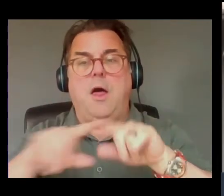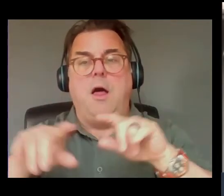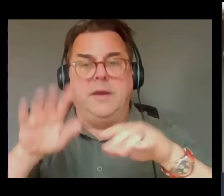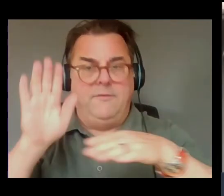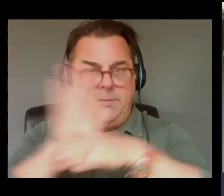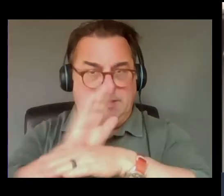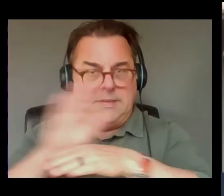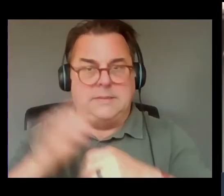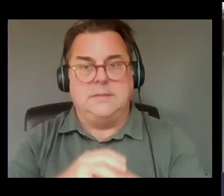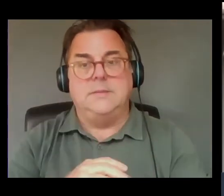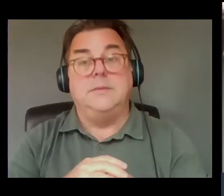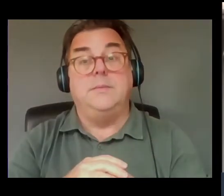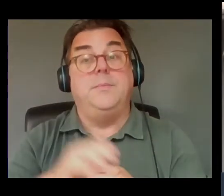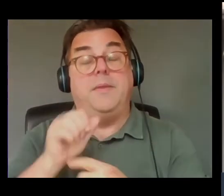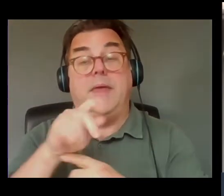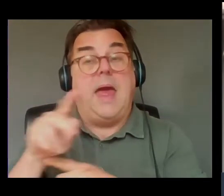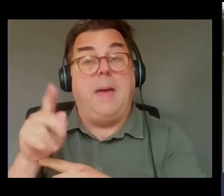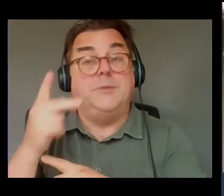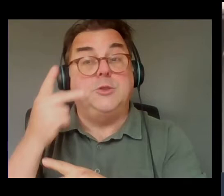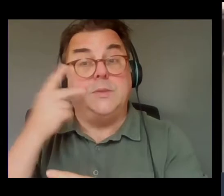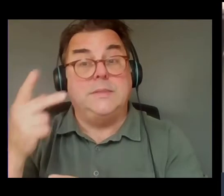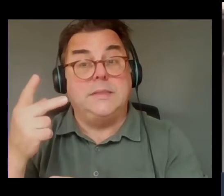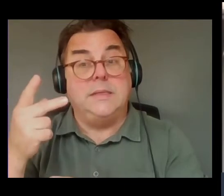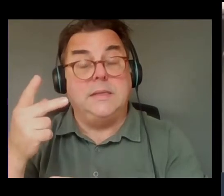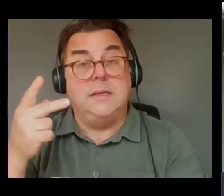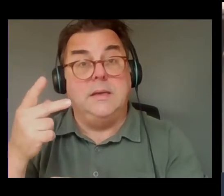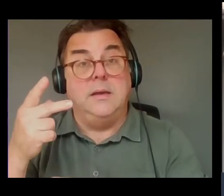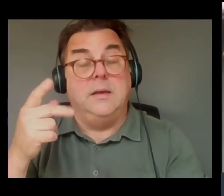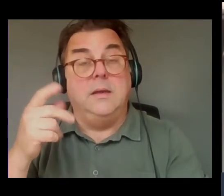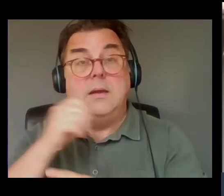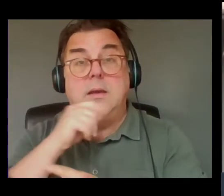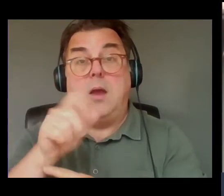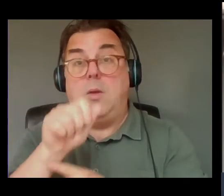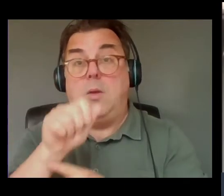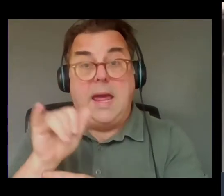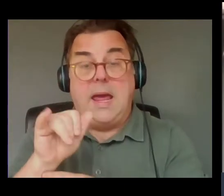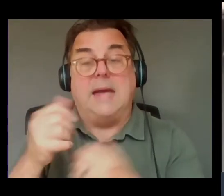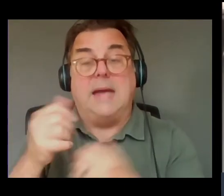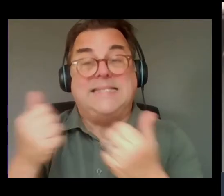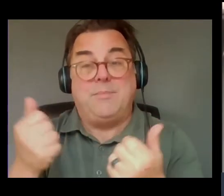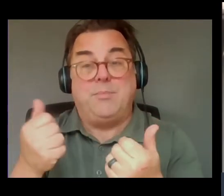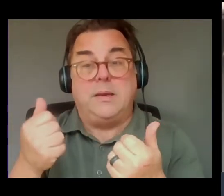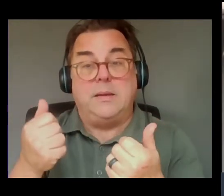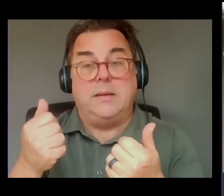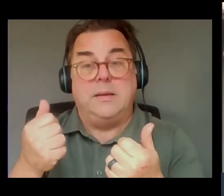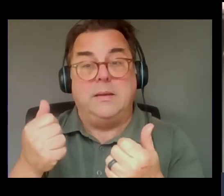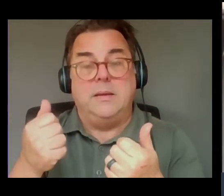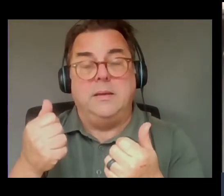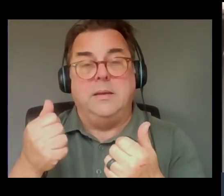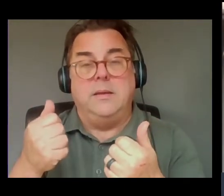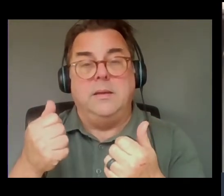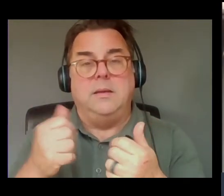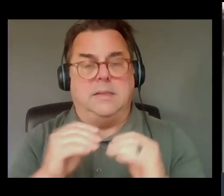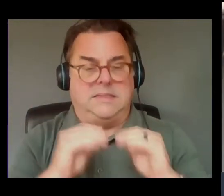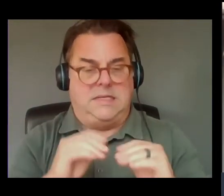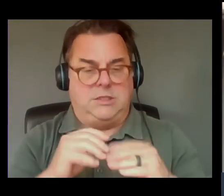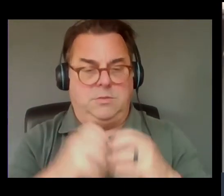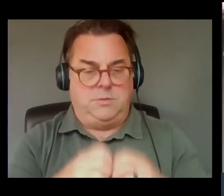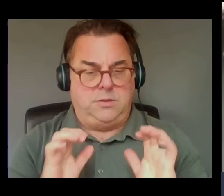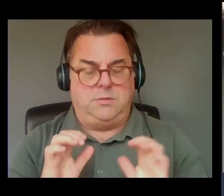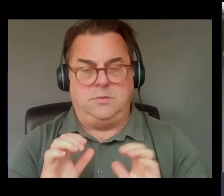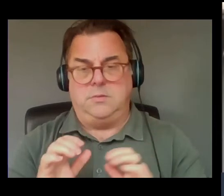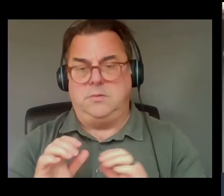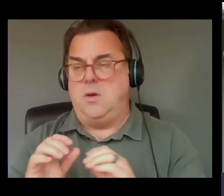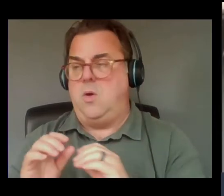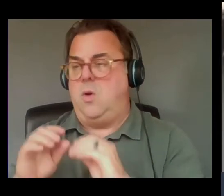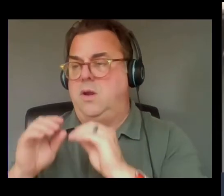that you'll see are not just machine learning or AI in isolation, where somebody is just training a machine learning model or just deploying a machine learning